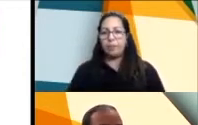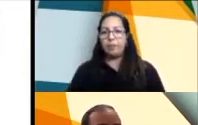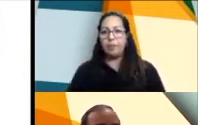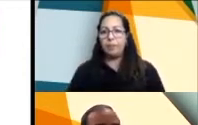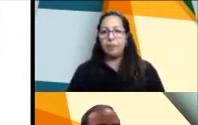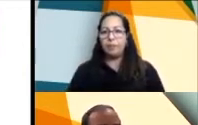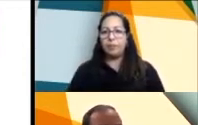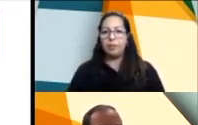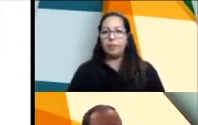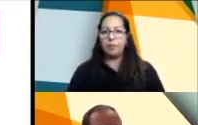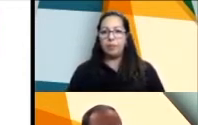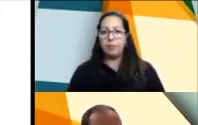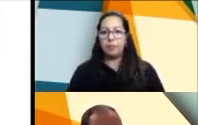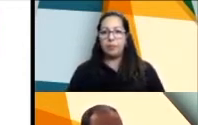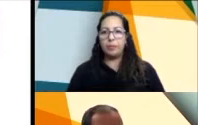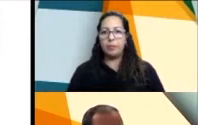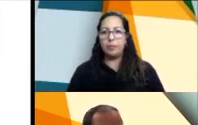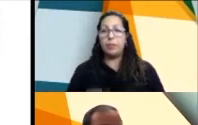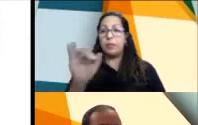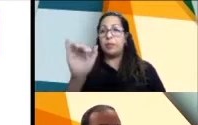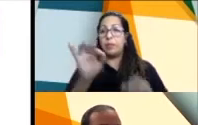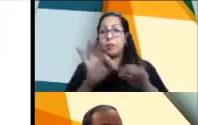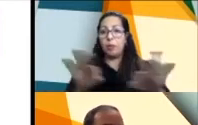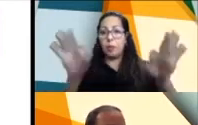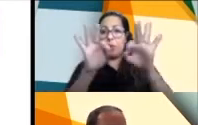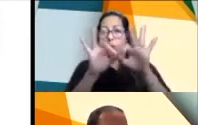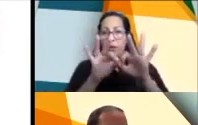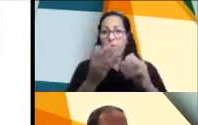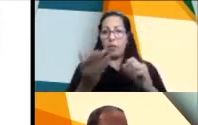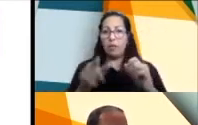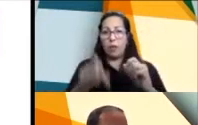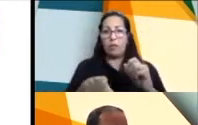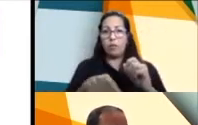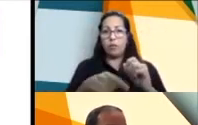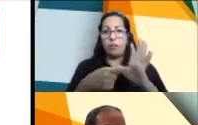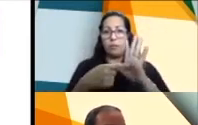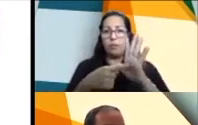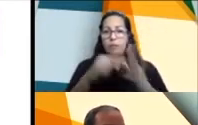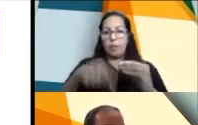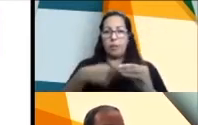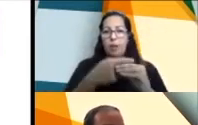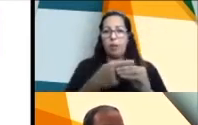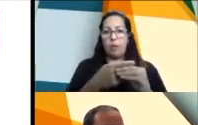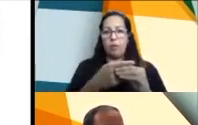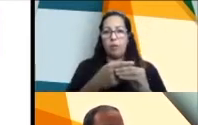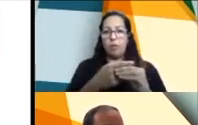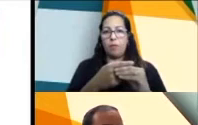There's another important thing that we need to explain regarding the environmental services. Go to the next one,